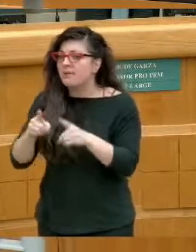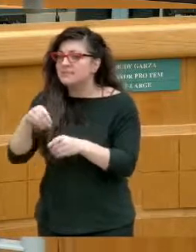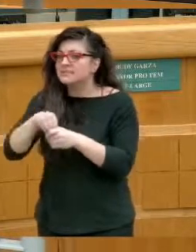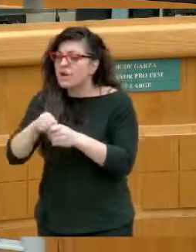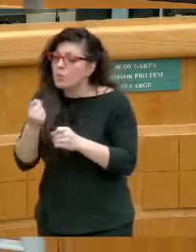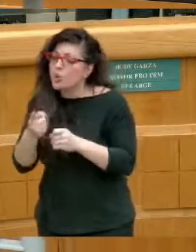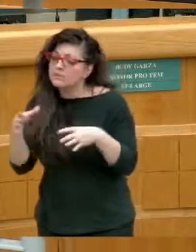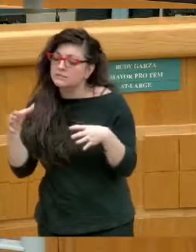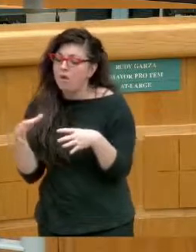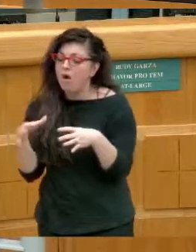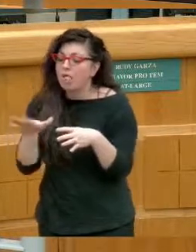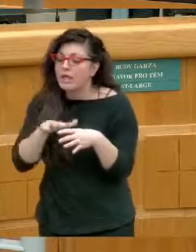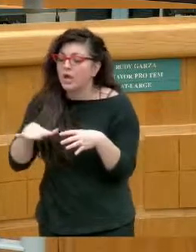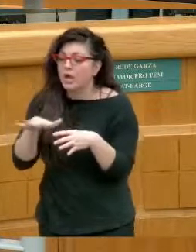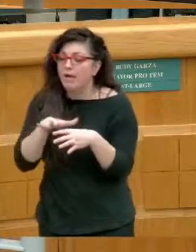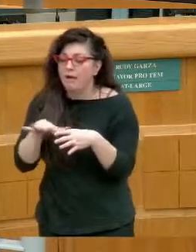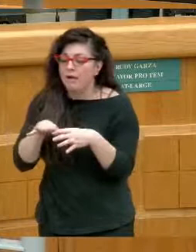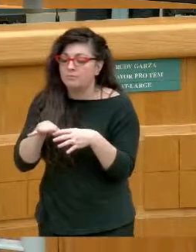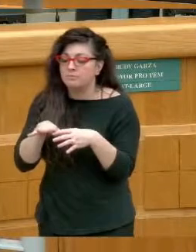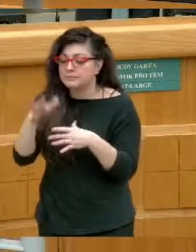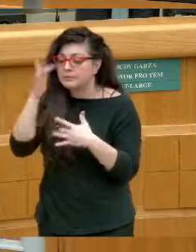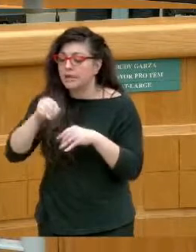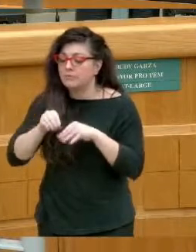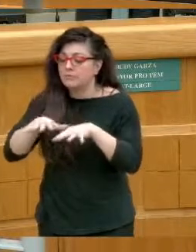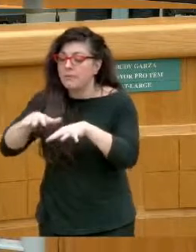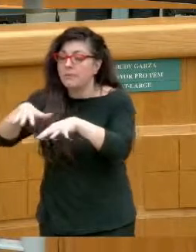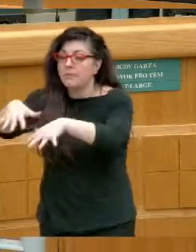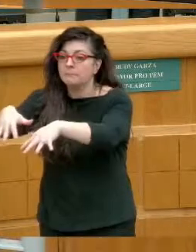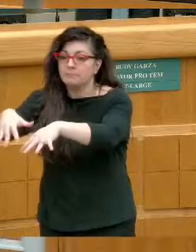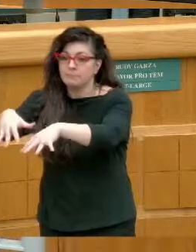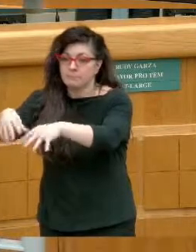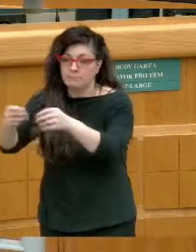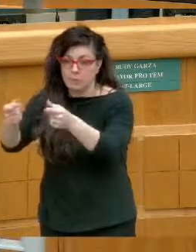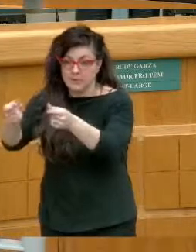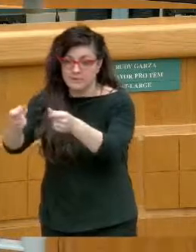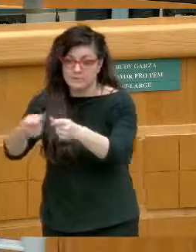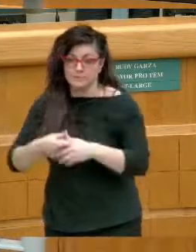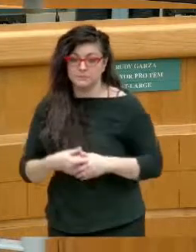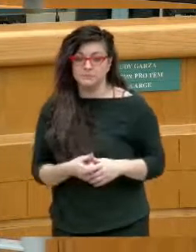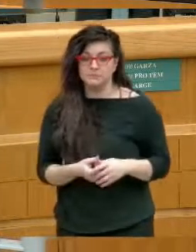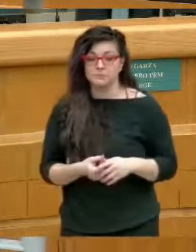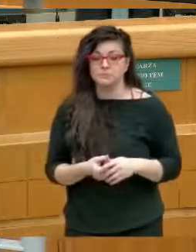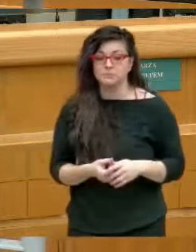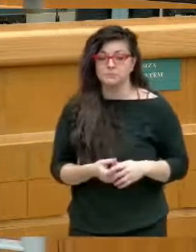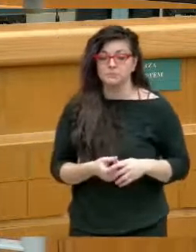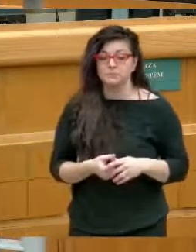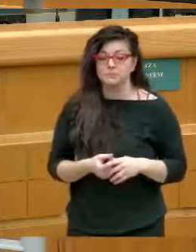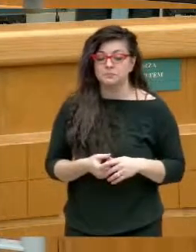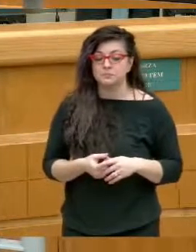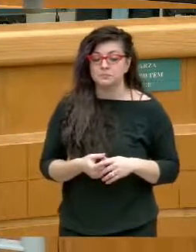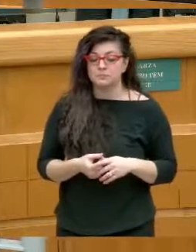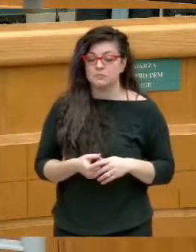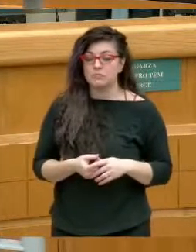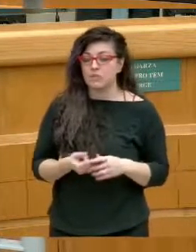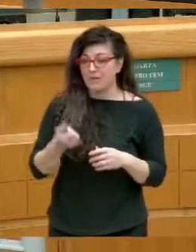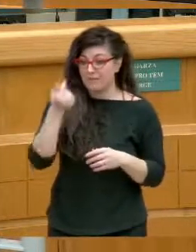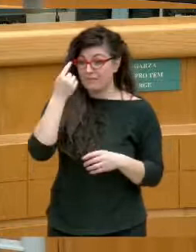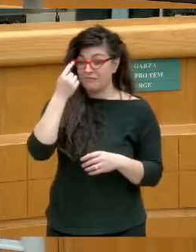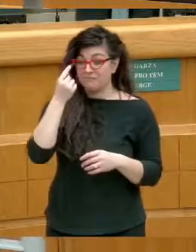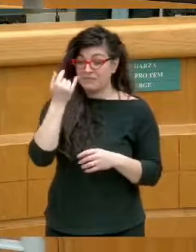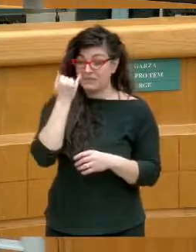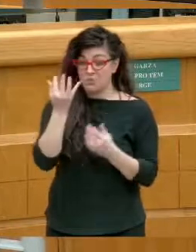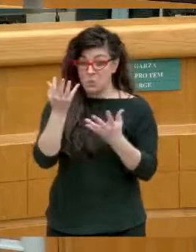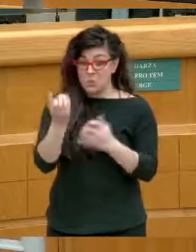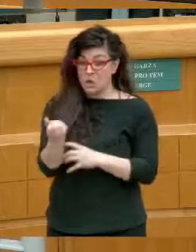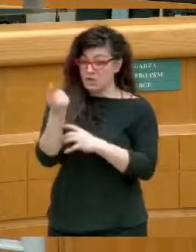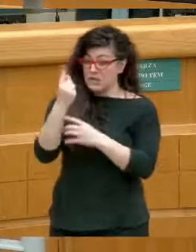of that's experienced a rapid rise in disease. I think that to understand outbreaks, it's very important